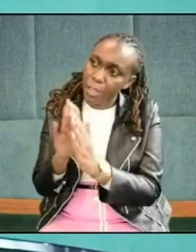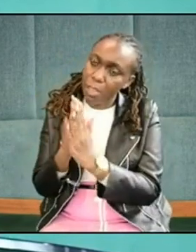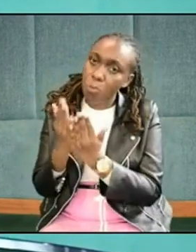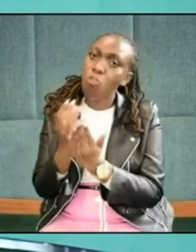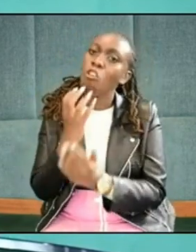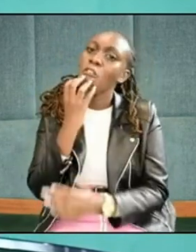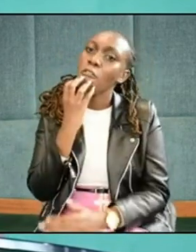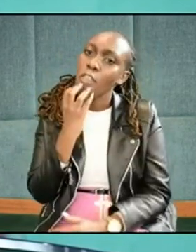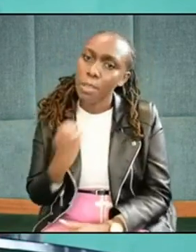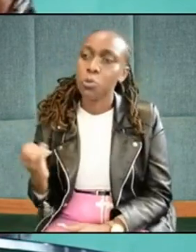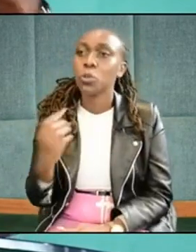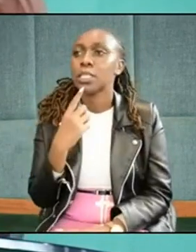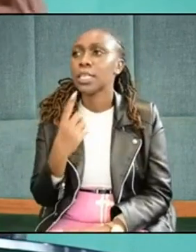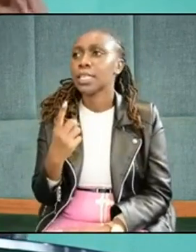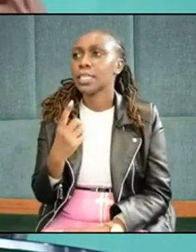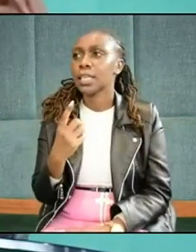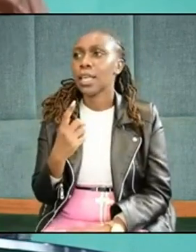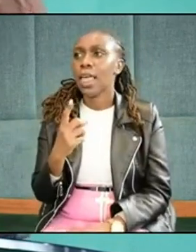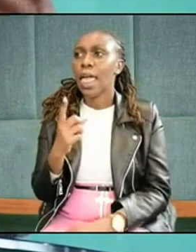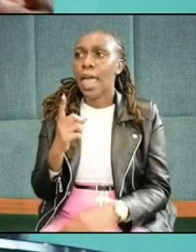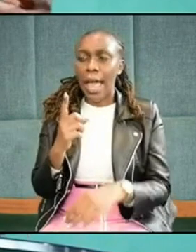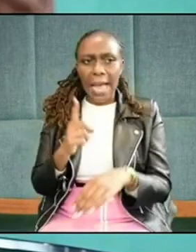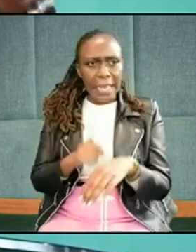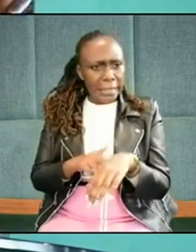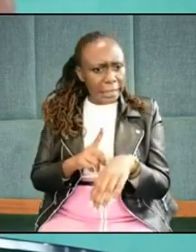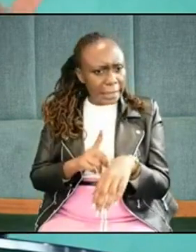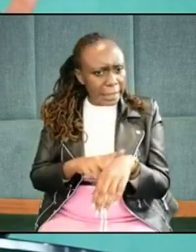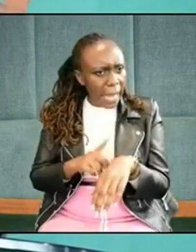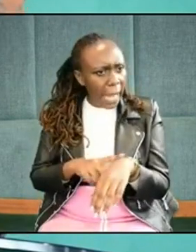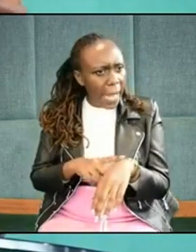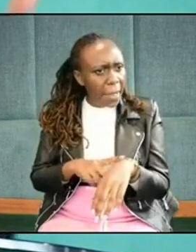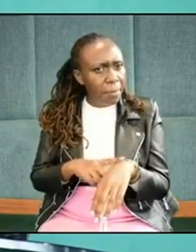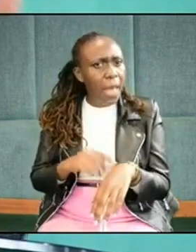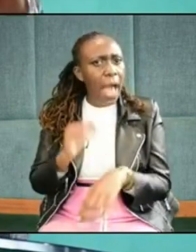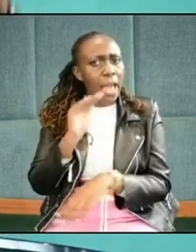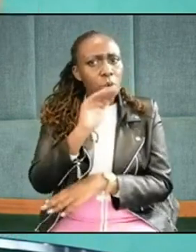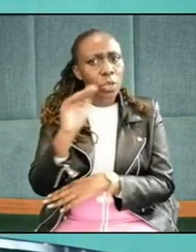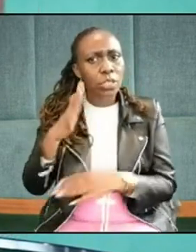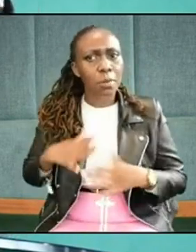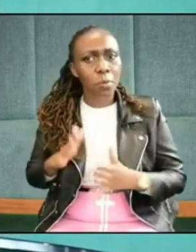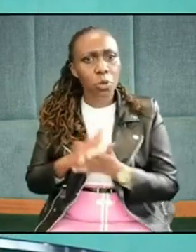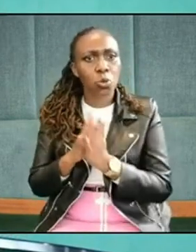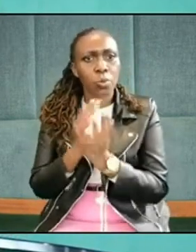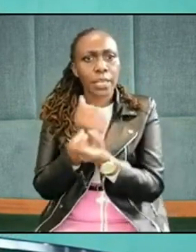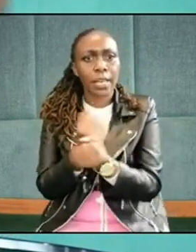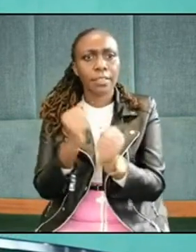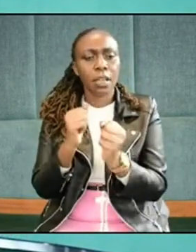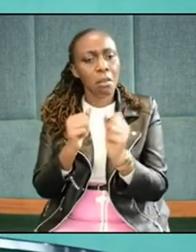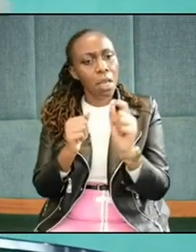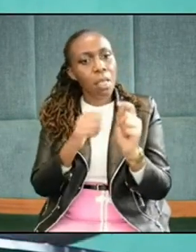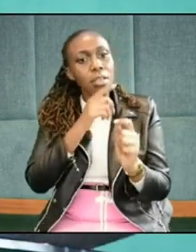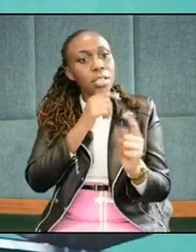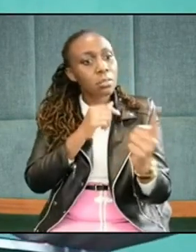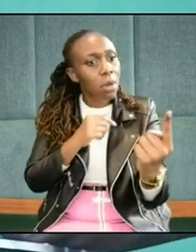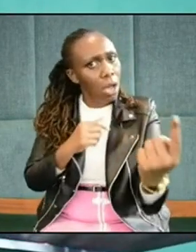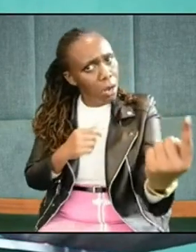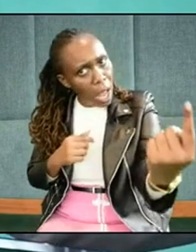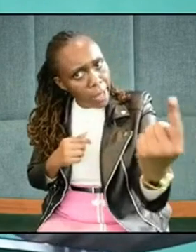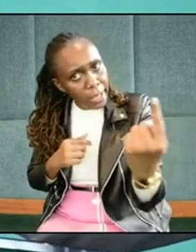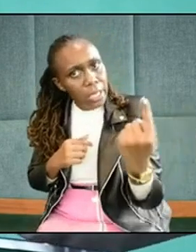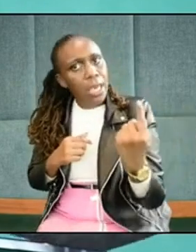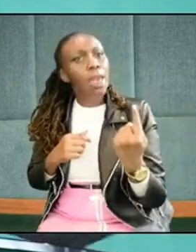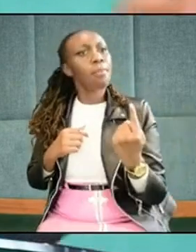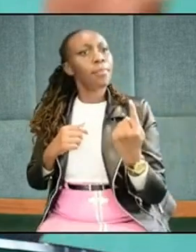of the soul." And when the appeal was made, this man stood up and he gave himself to Christ and he